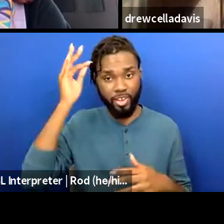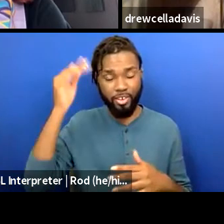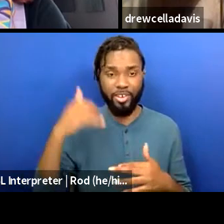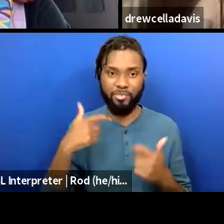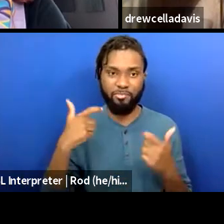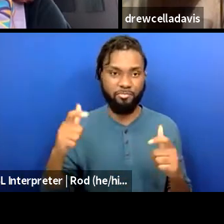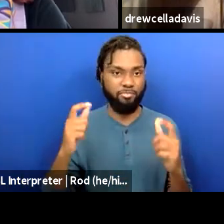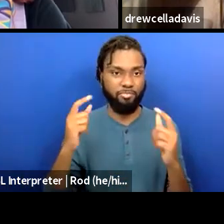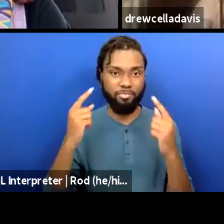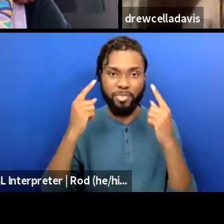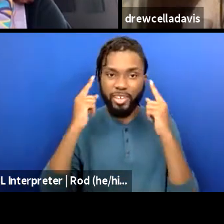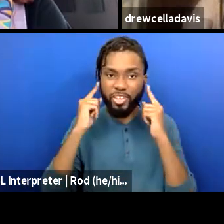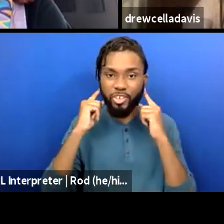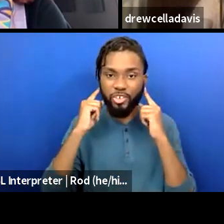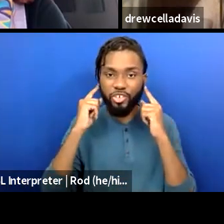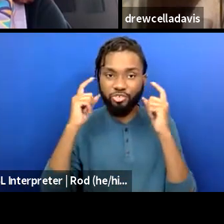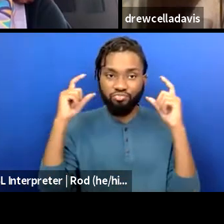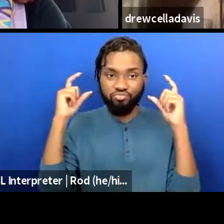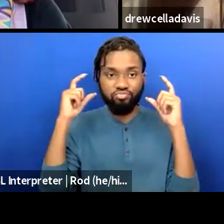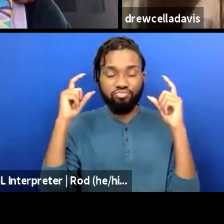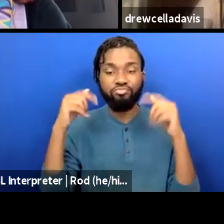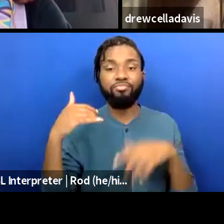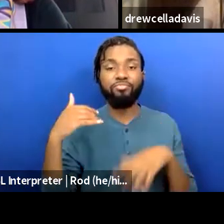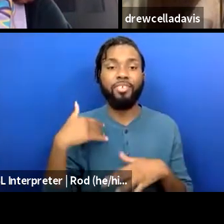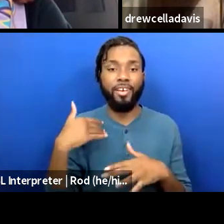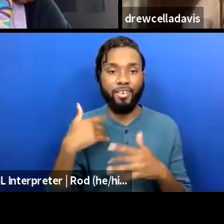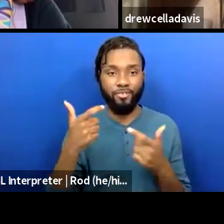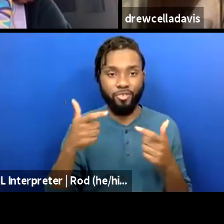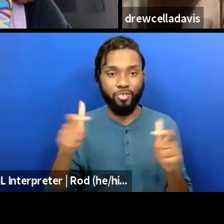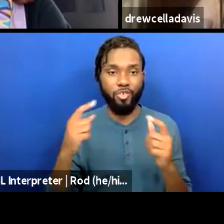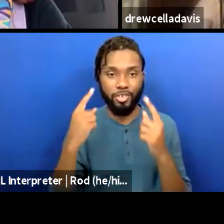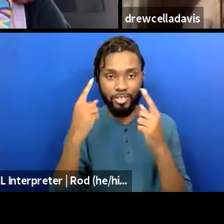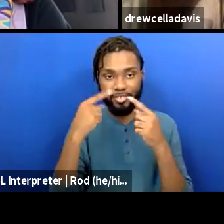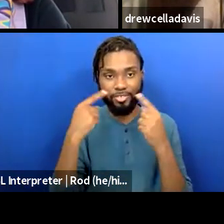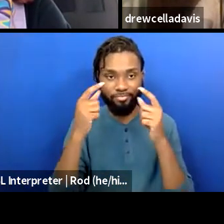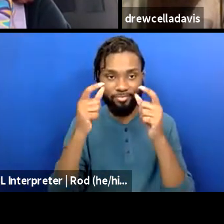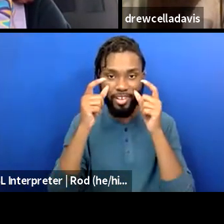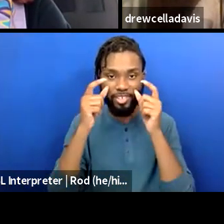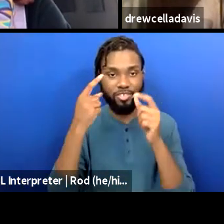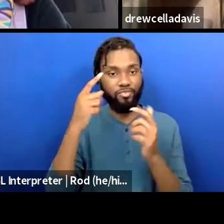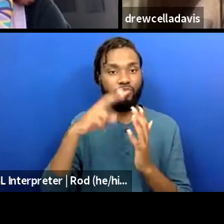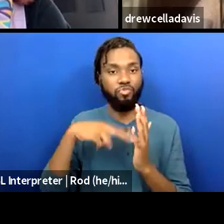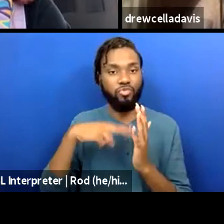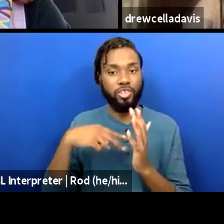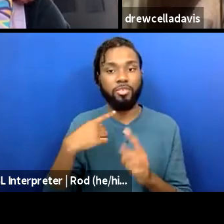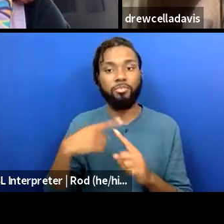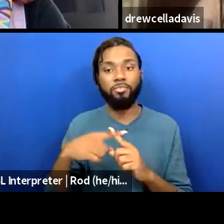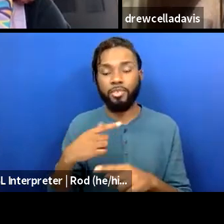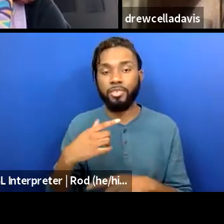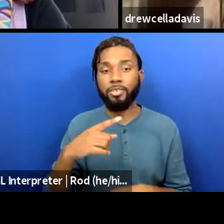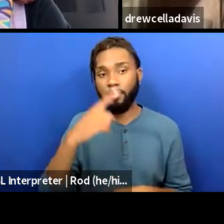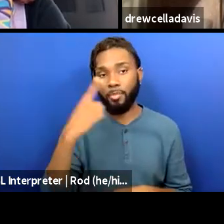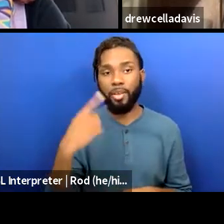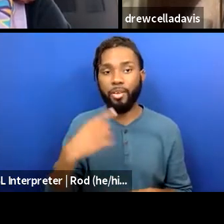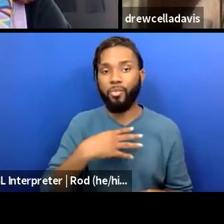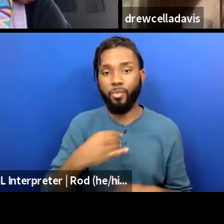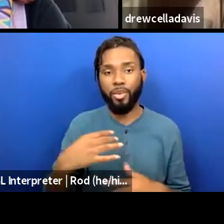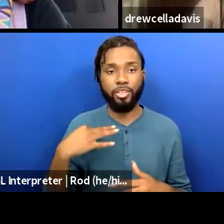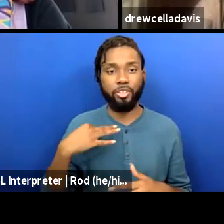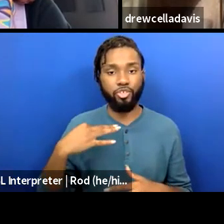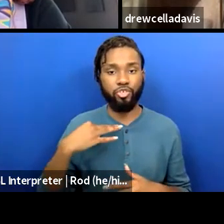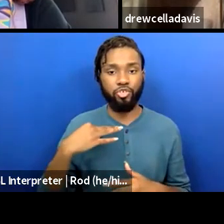I'm wearing large glasses for reading and a black and white t-shirt